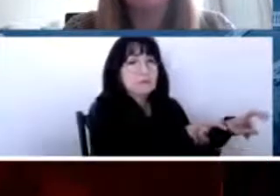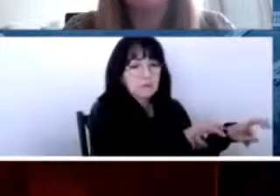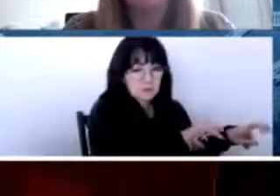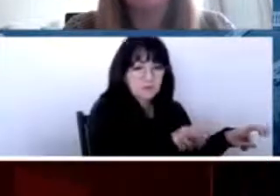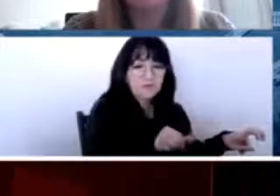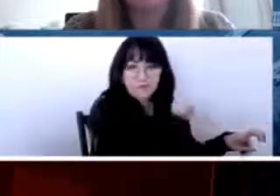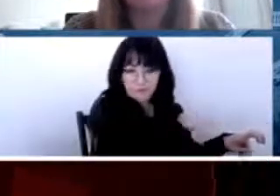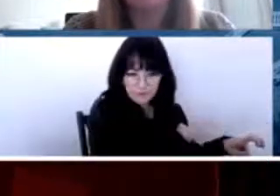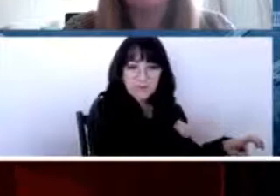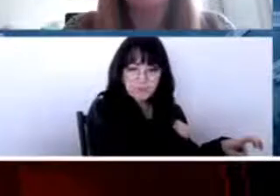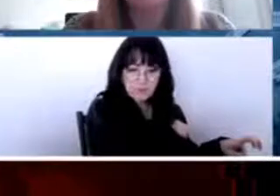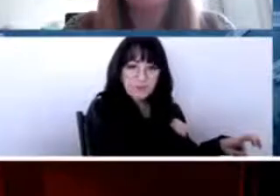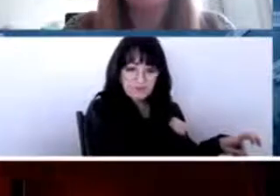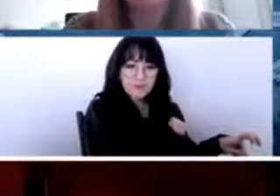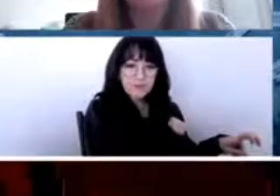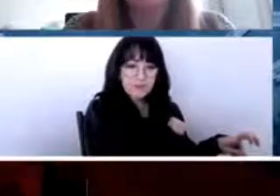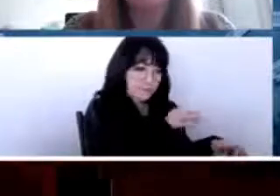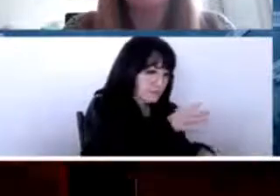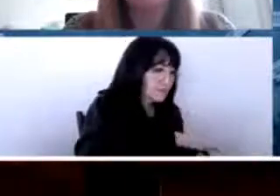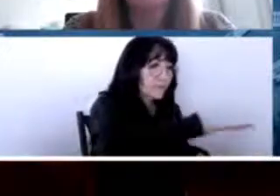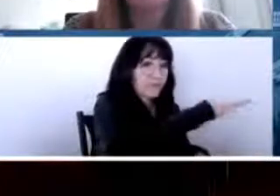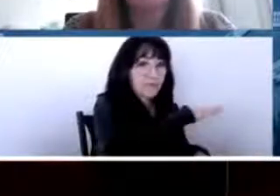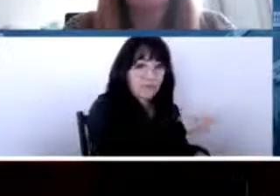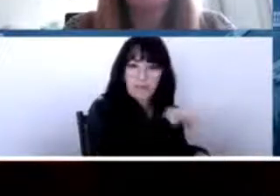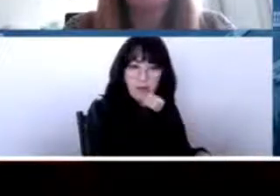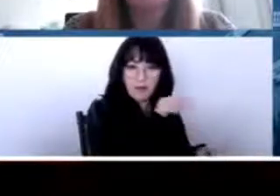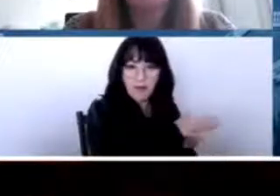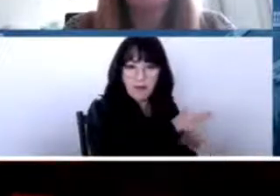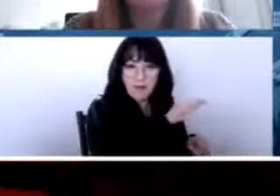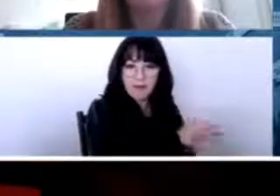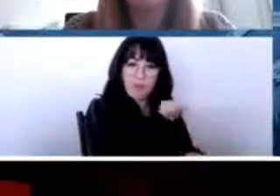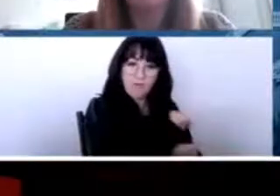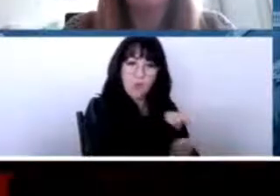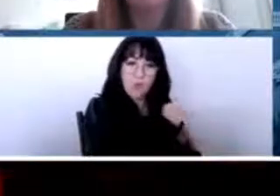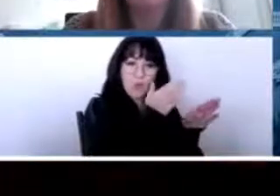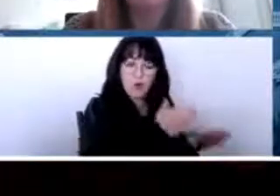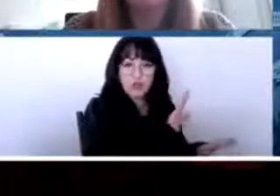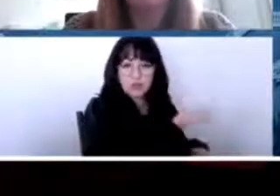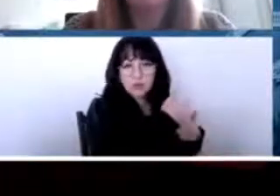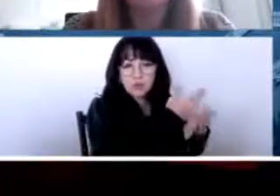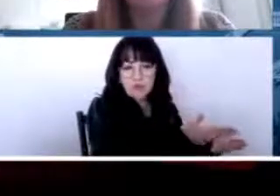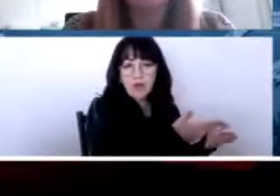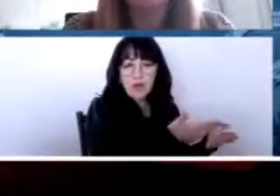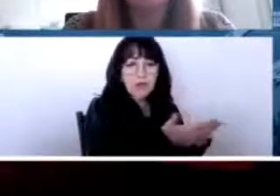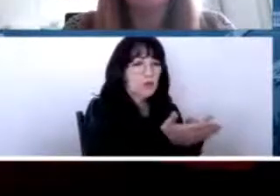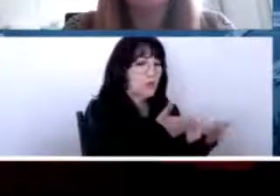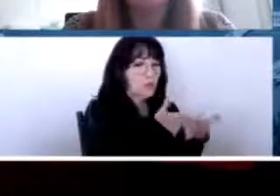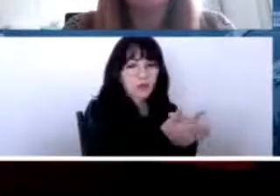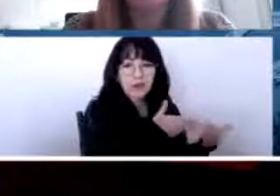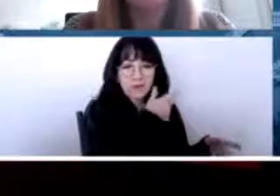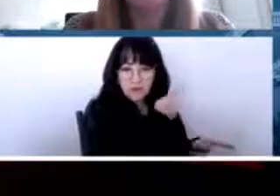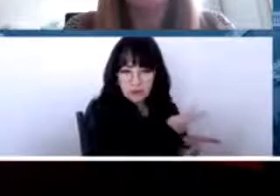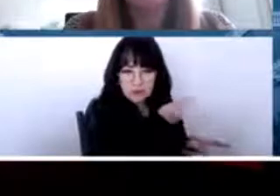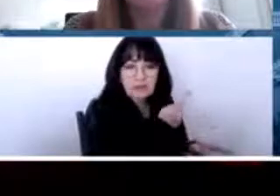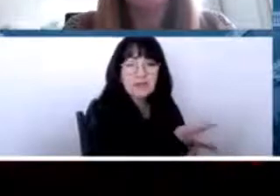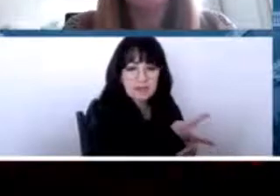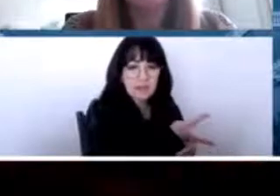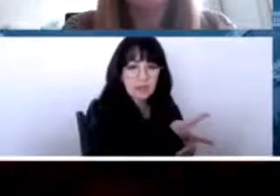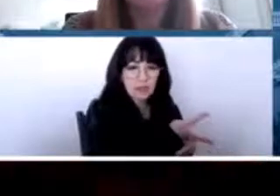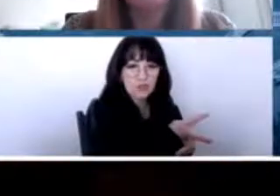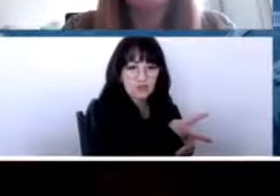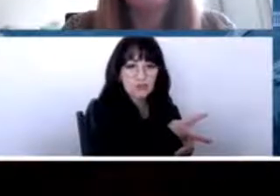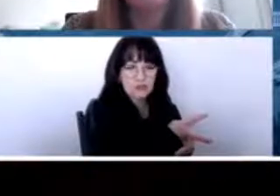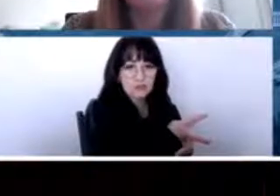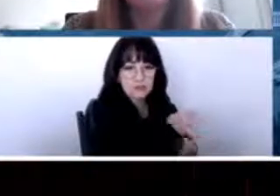settings are stressed with not having workers to provide whatever care that is at